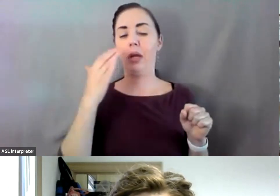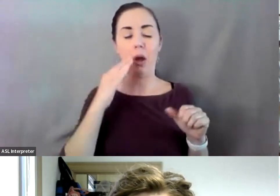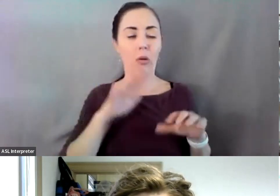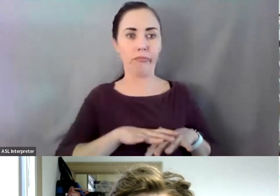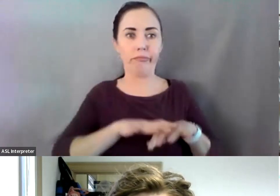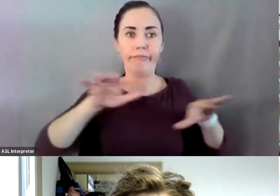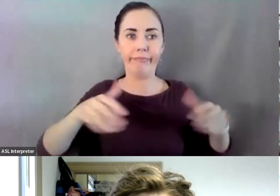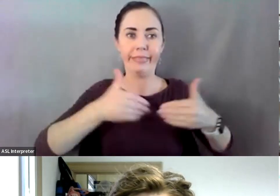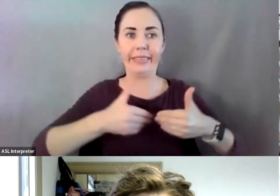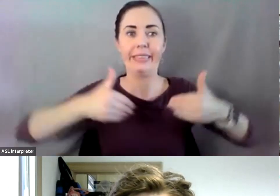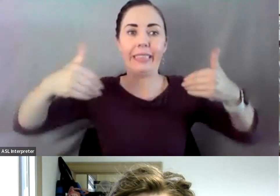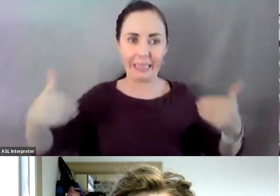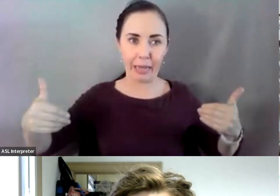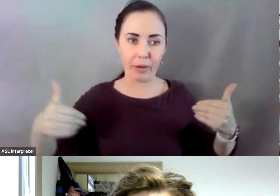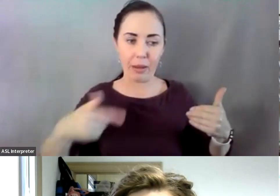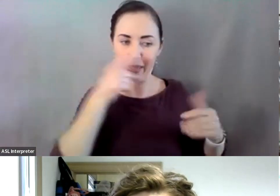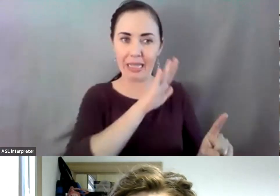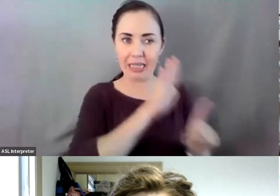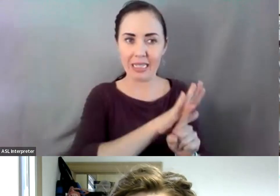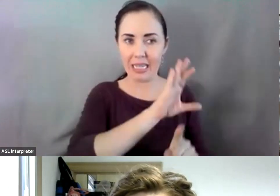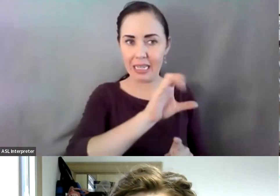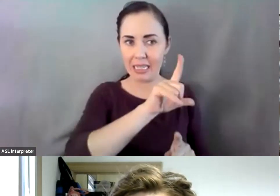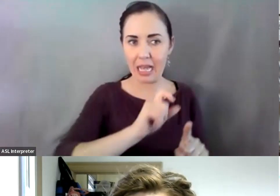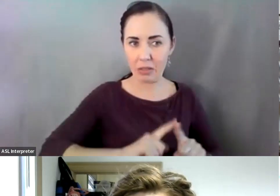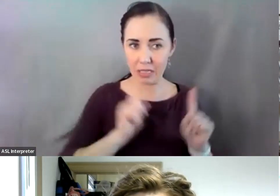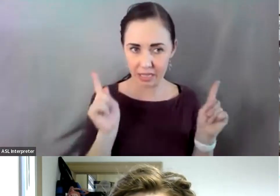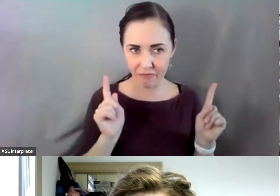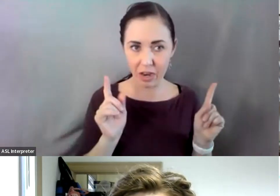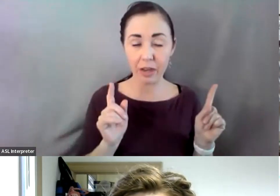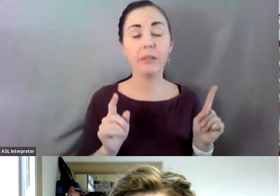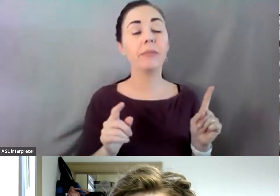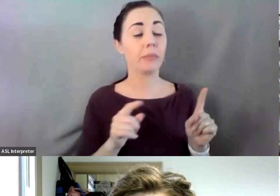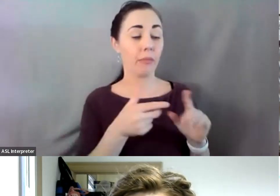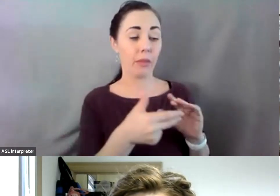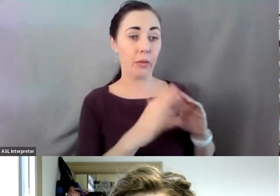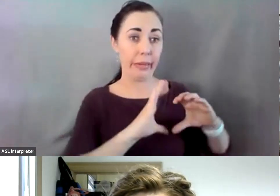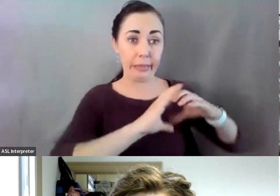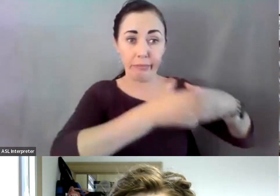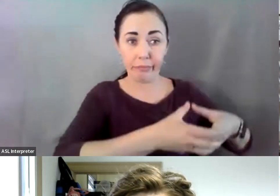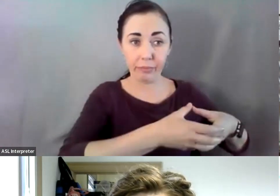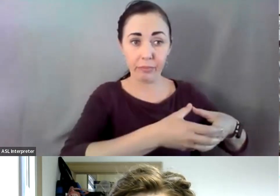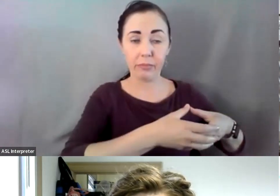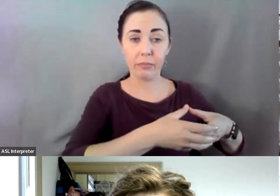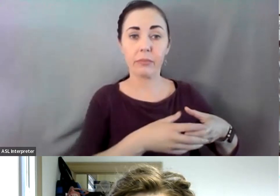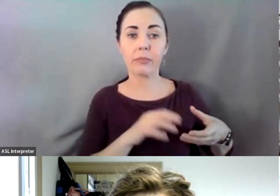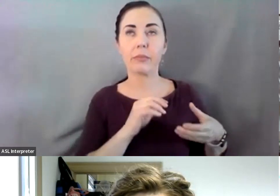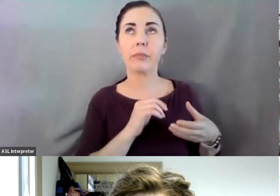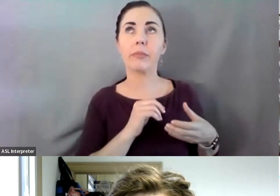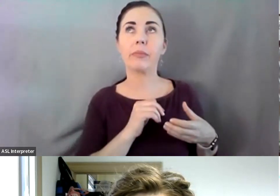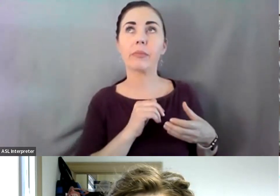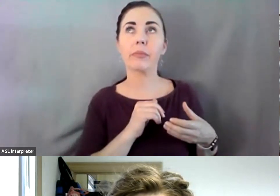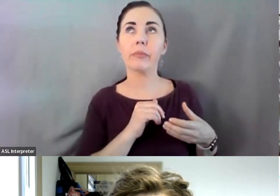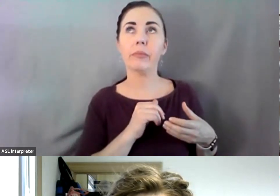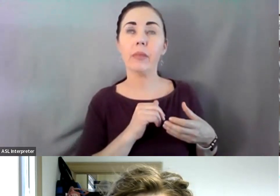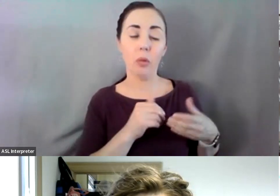very different from plants and animals. But we classify the fungi usually based on the type